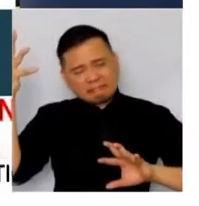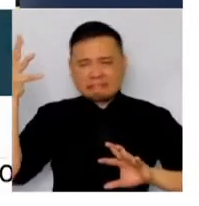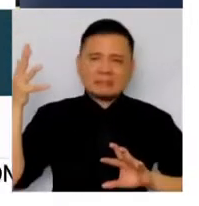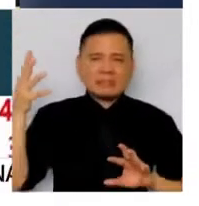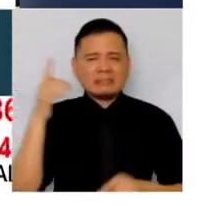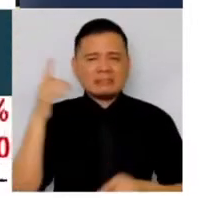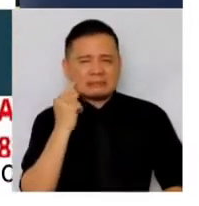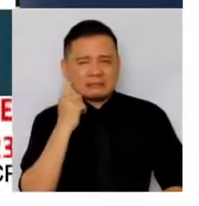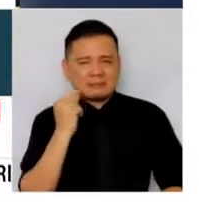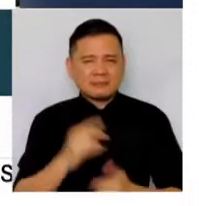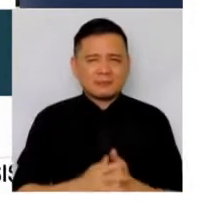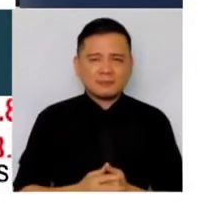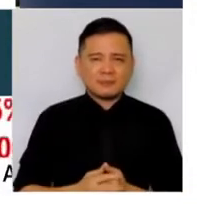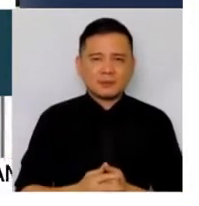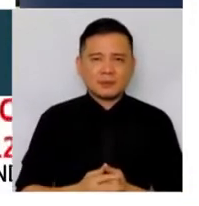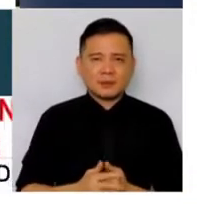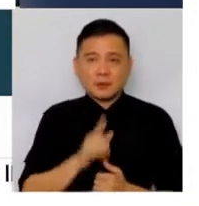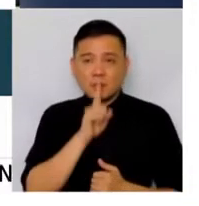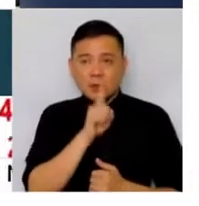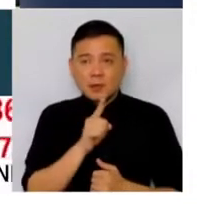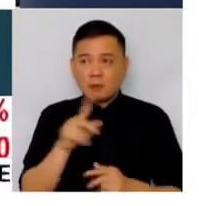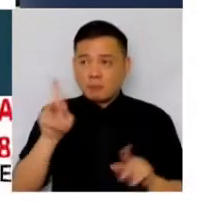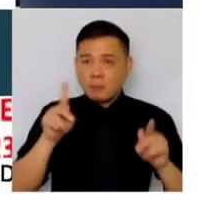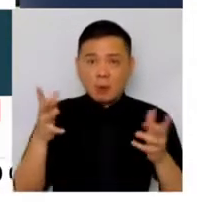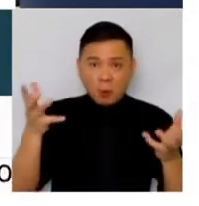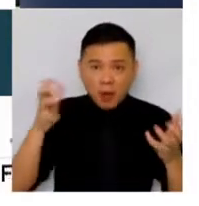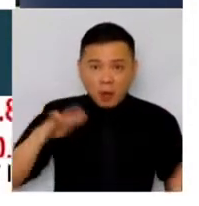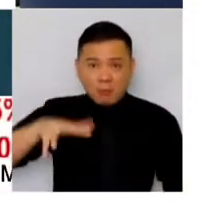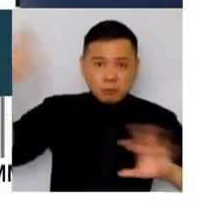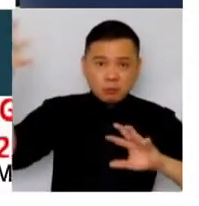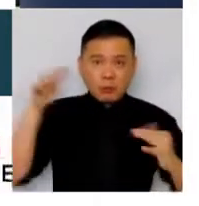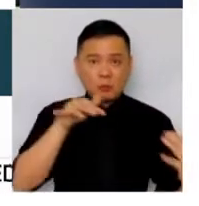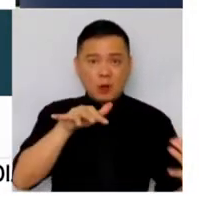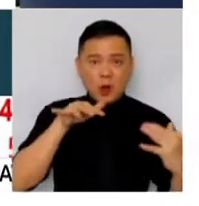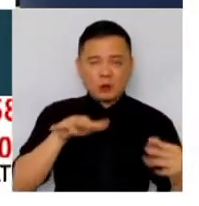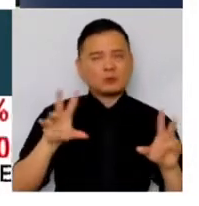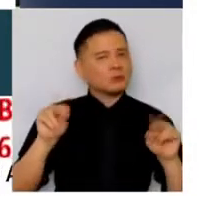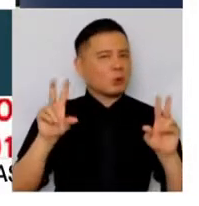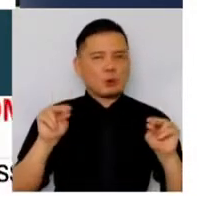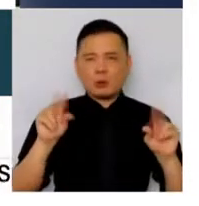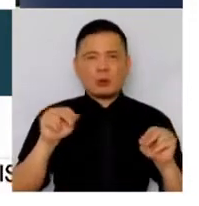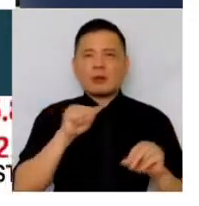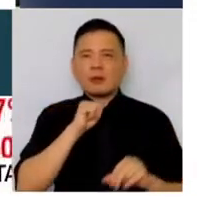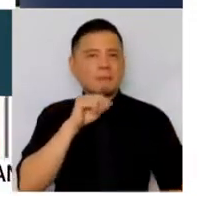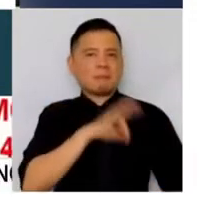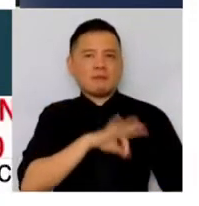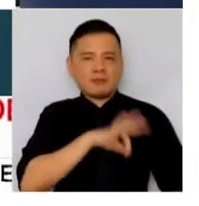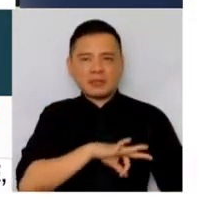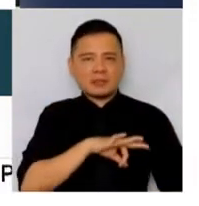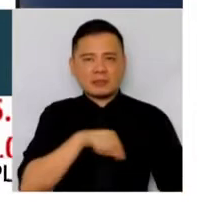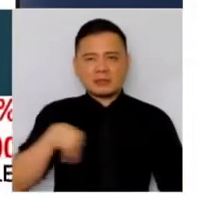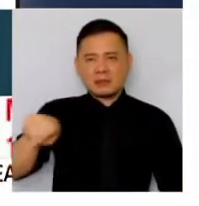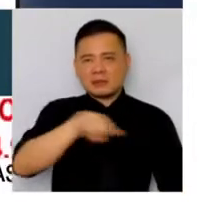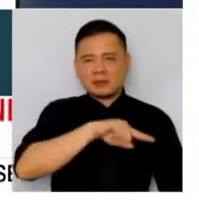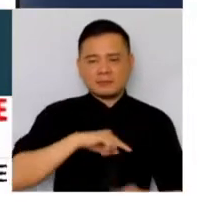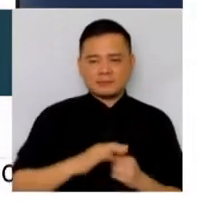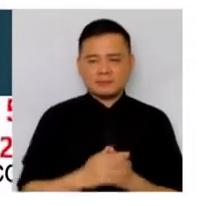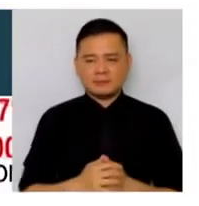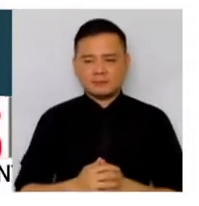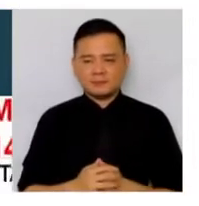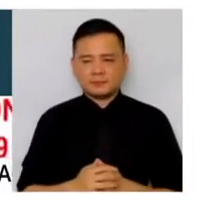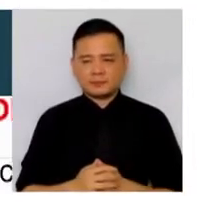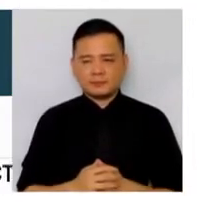I thought it is not in the interest of anybody to go to war, especially we're talking of nuclear powers. But when you have